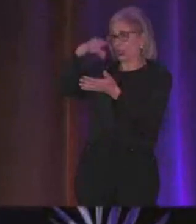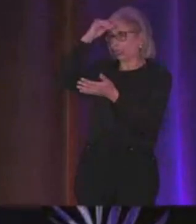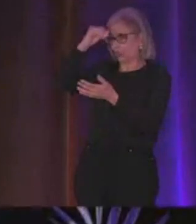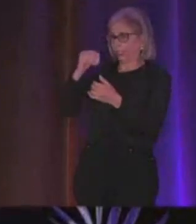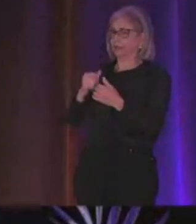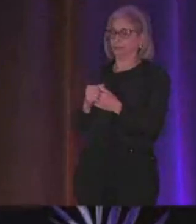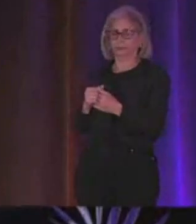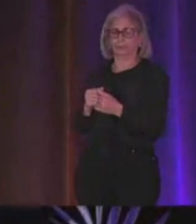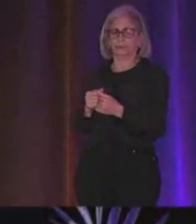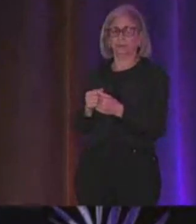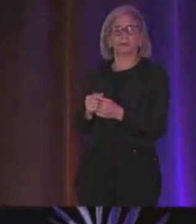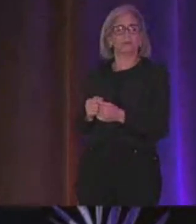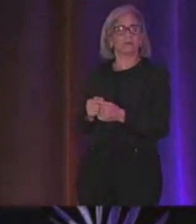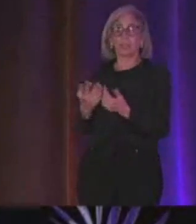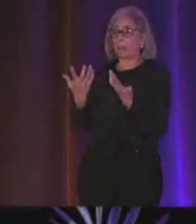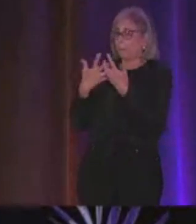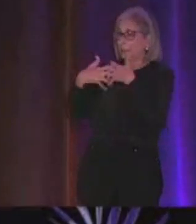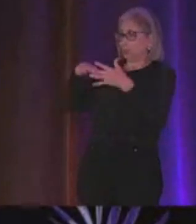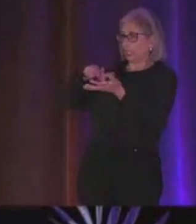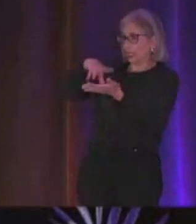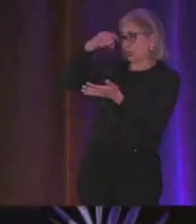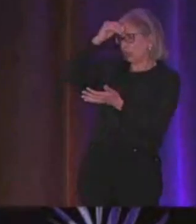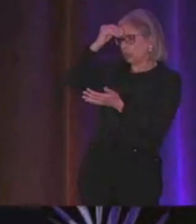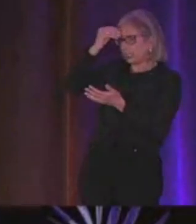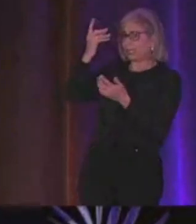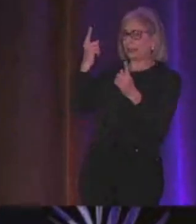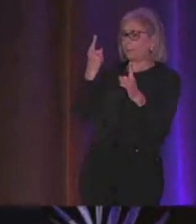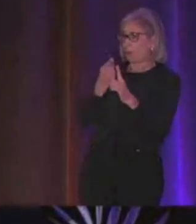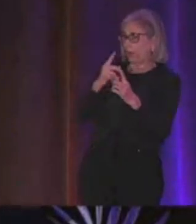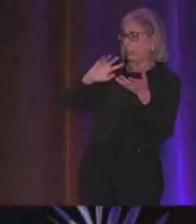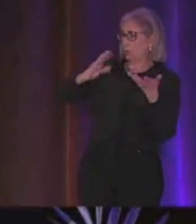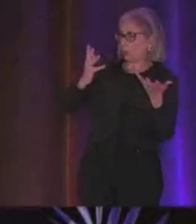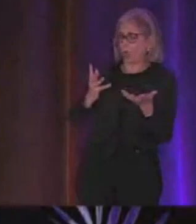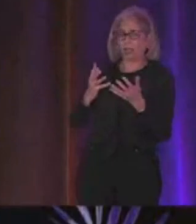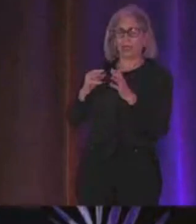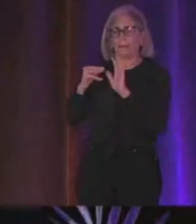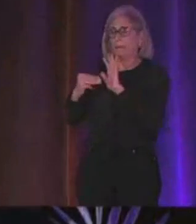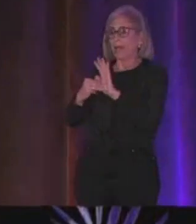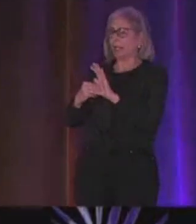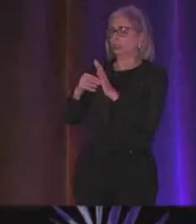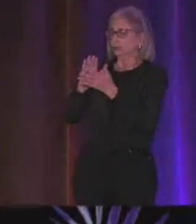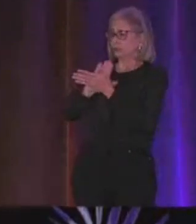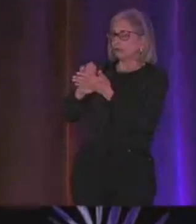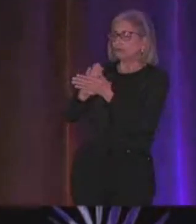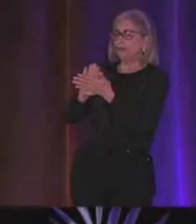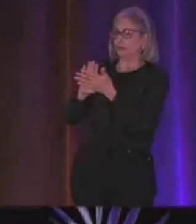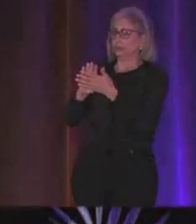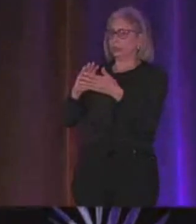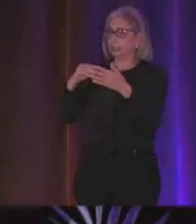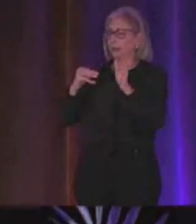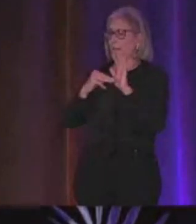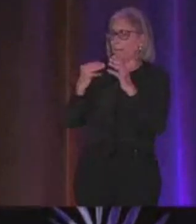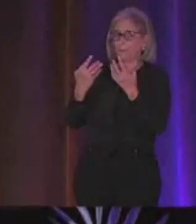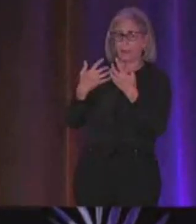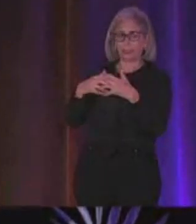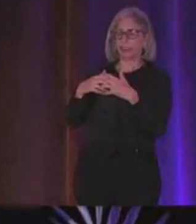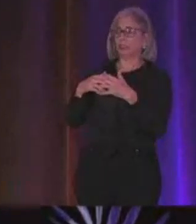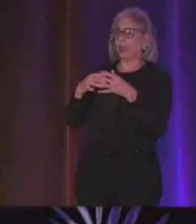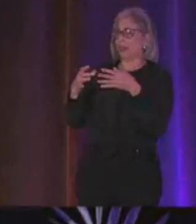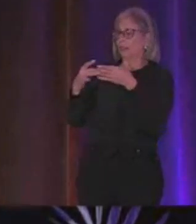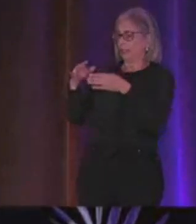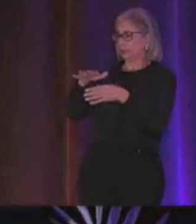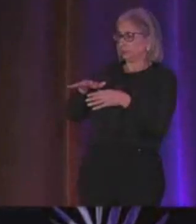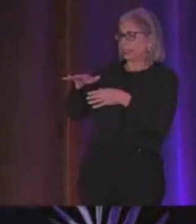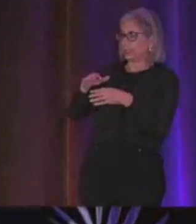in. Machine learning is basically when you're training the models on a labeled data set,